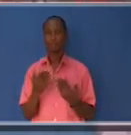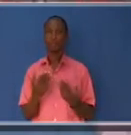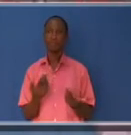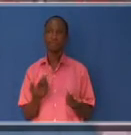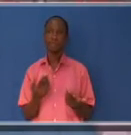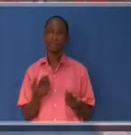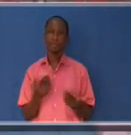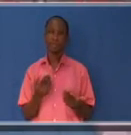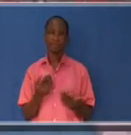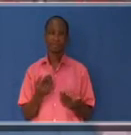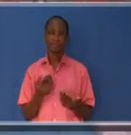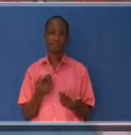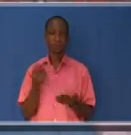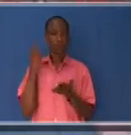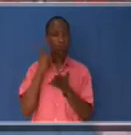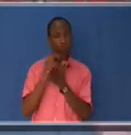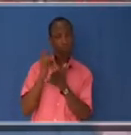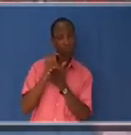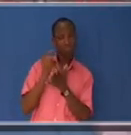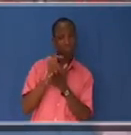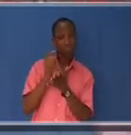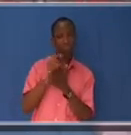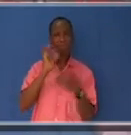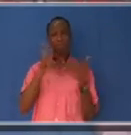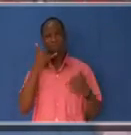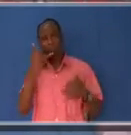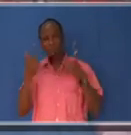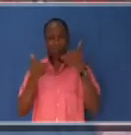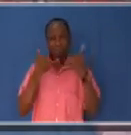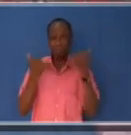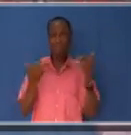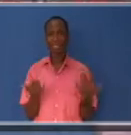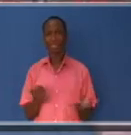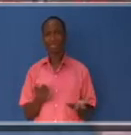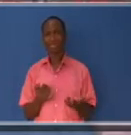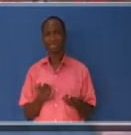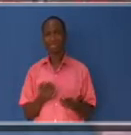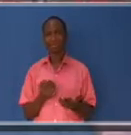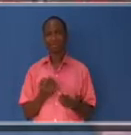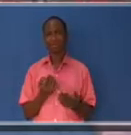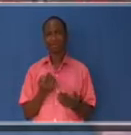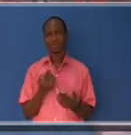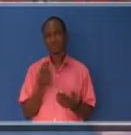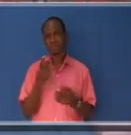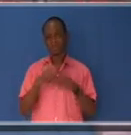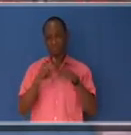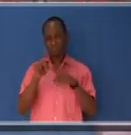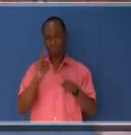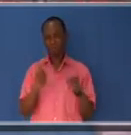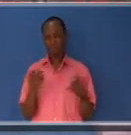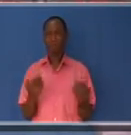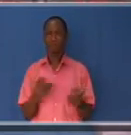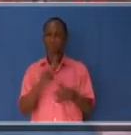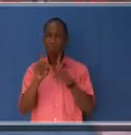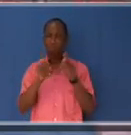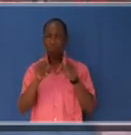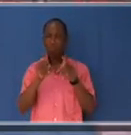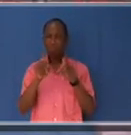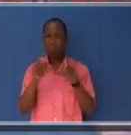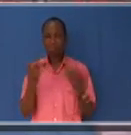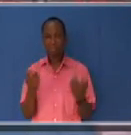ago, I have received call from two persons who have questioned whether Jesus